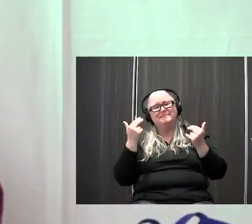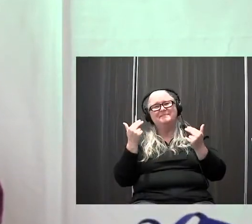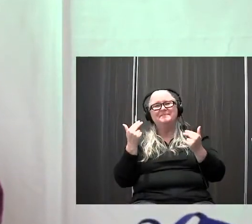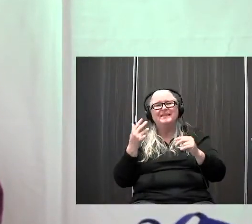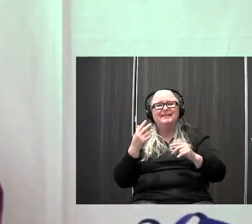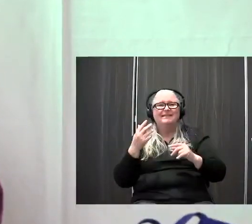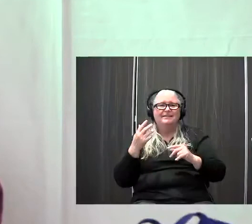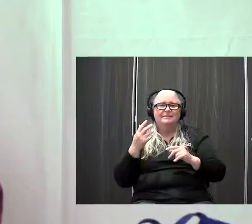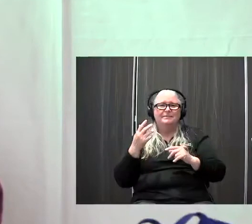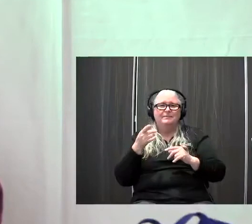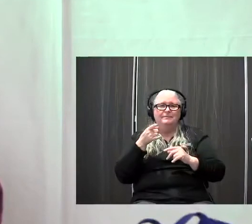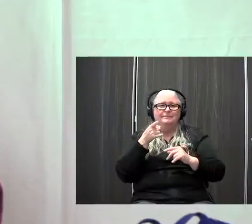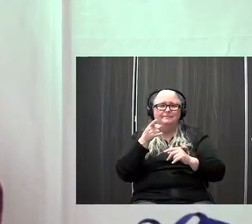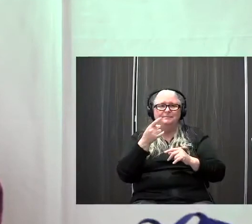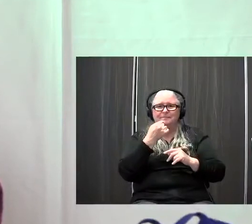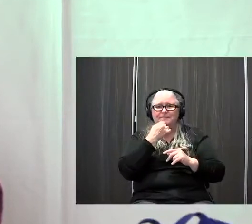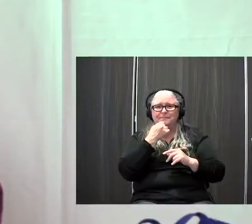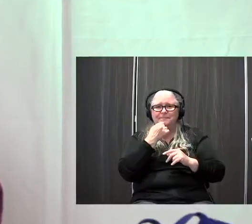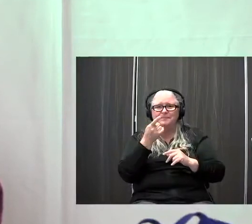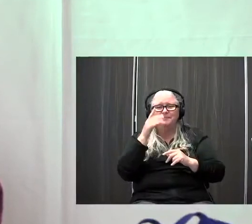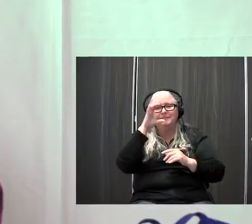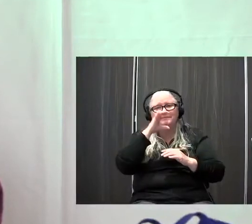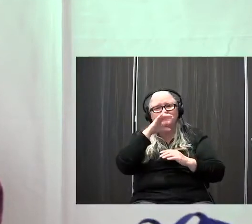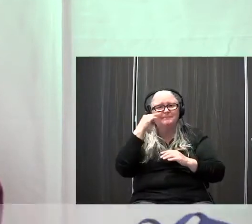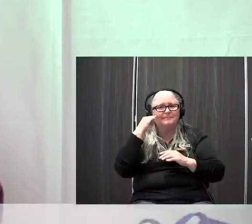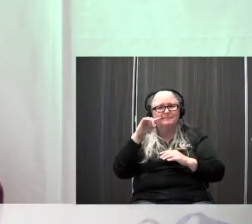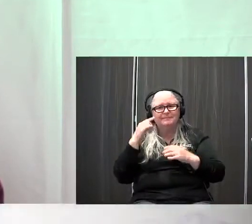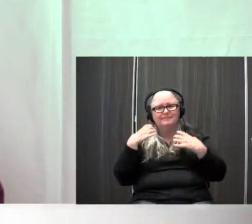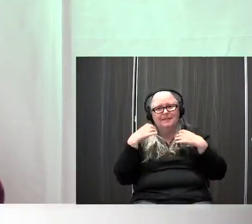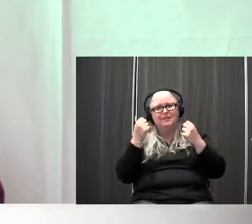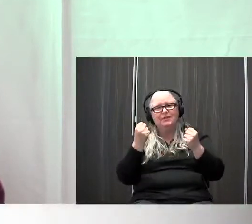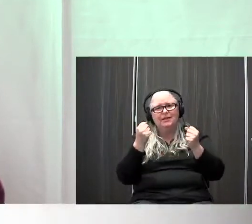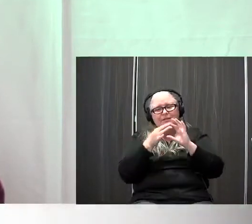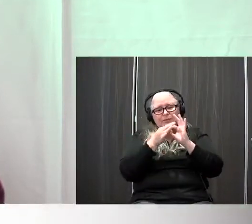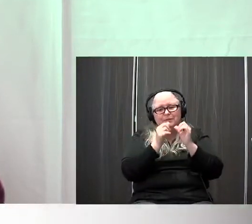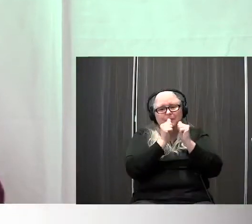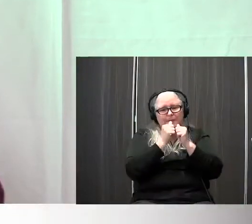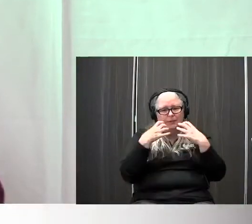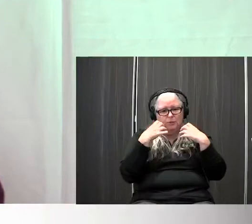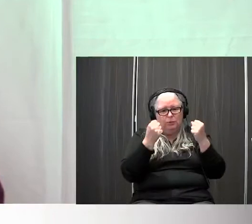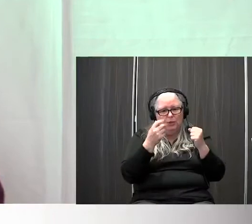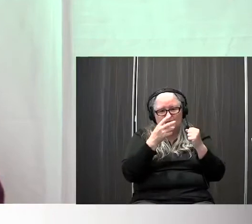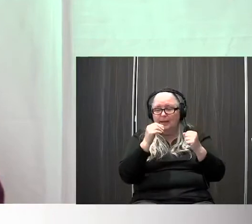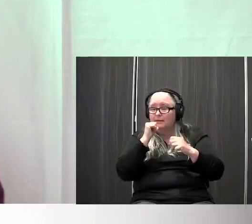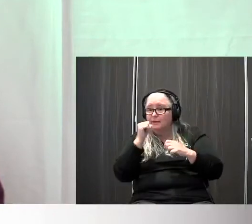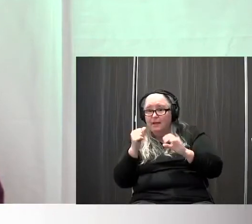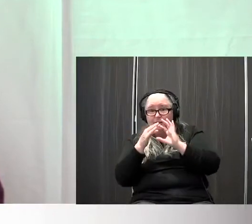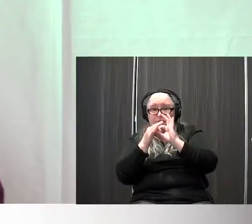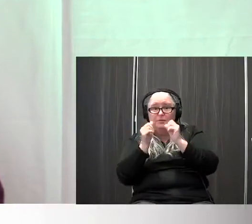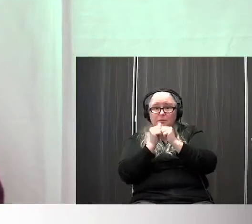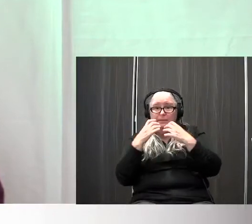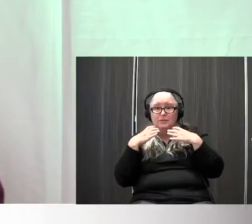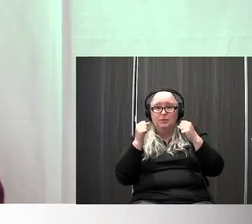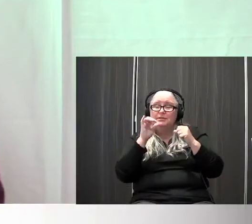You kind of indicated when it's like you're looking for charge and then things that are associated with charge, but things that are not associated with charge. And I think that's a really